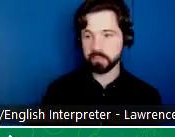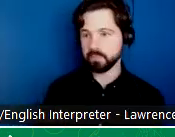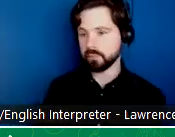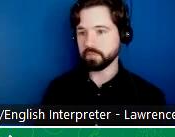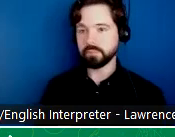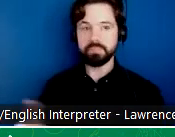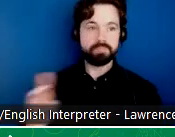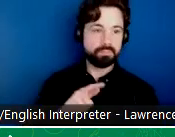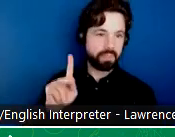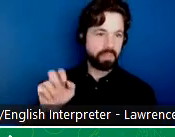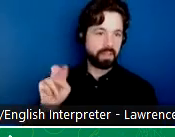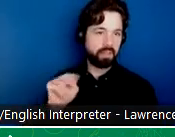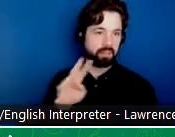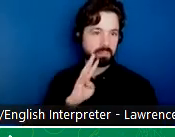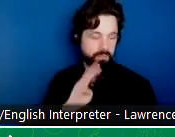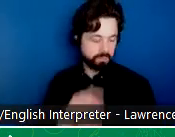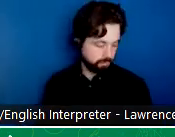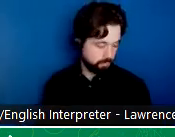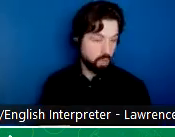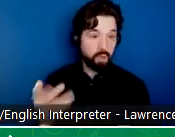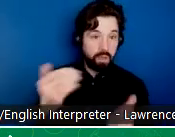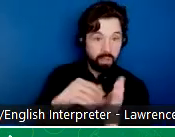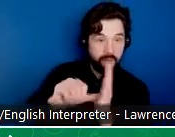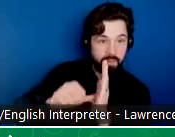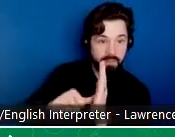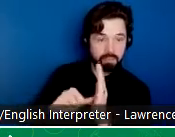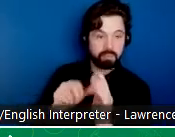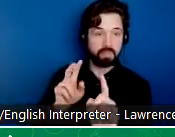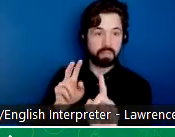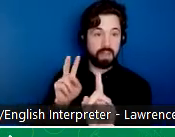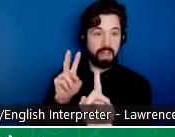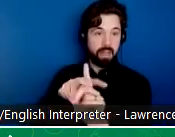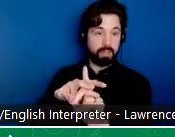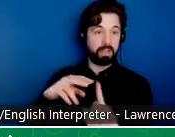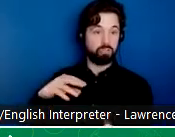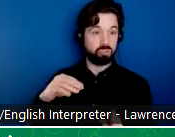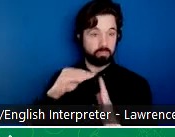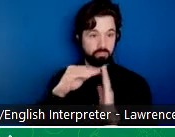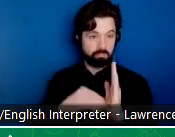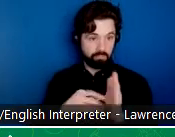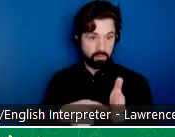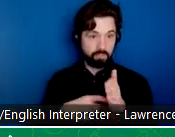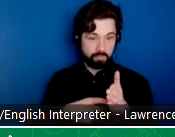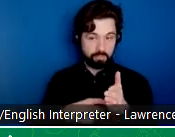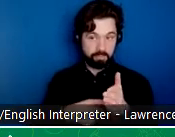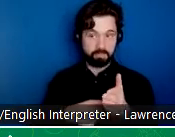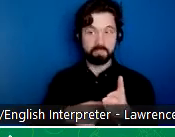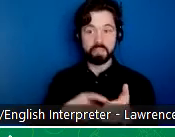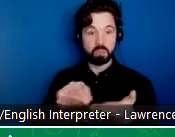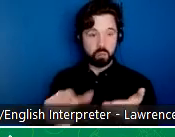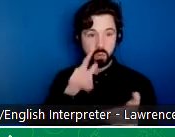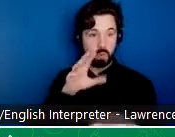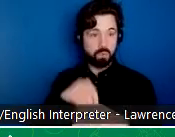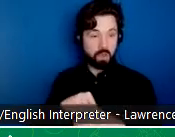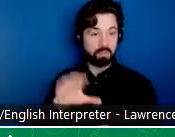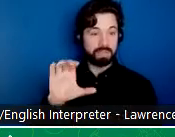Thank you, Andrea. So to reiterate the application criteria, children who attend a CEP or Provision